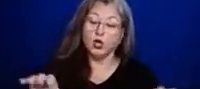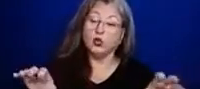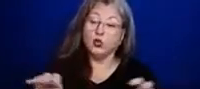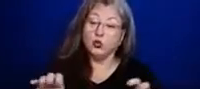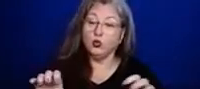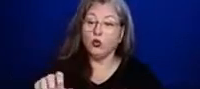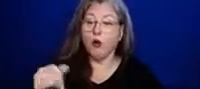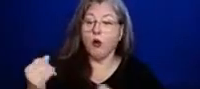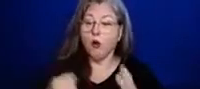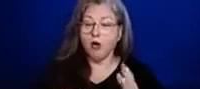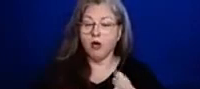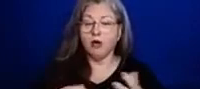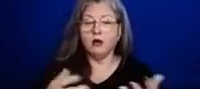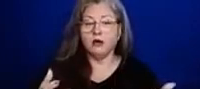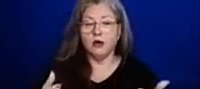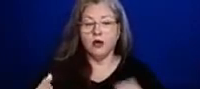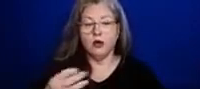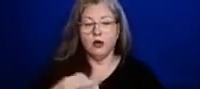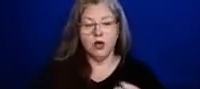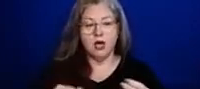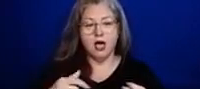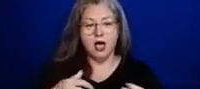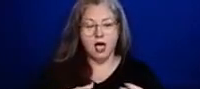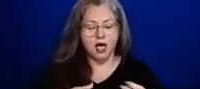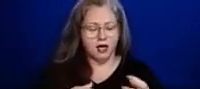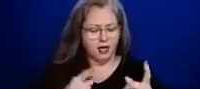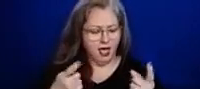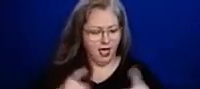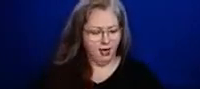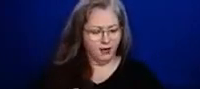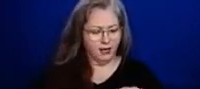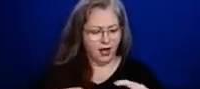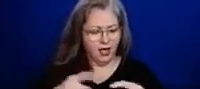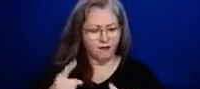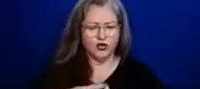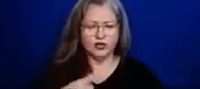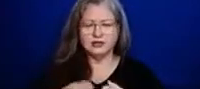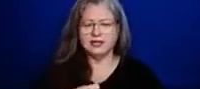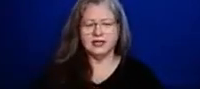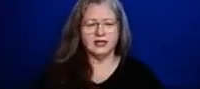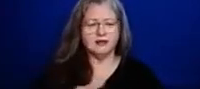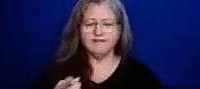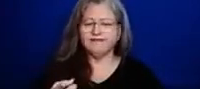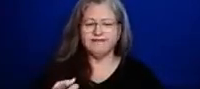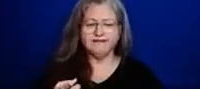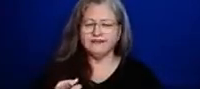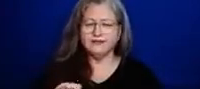I wanted to do art. So I was visiting. The first year you don't get to